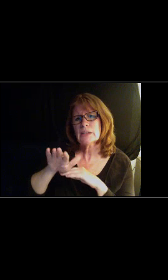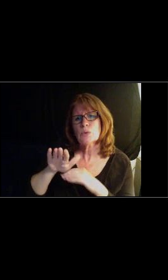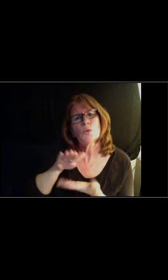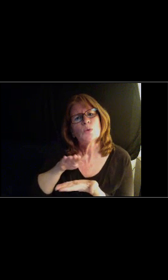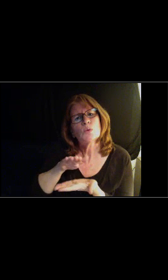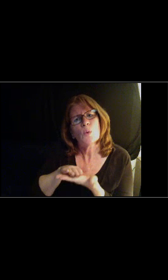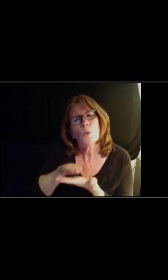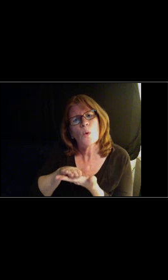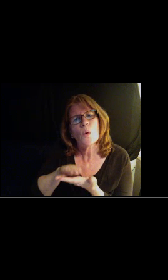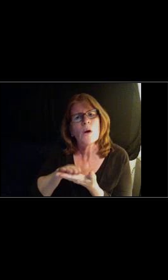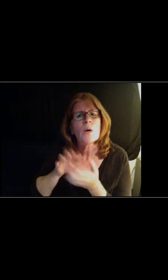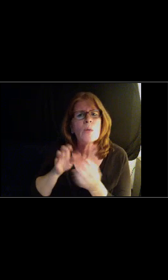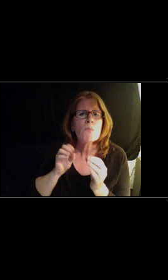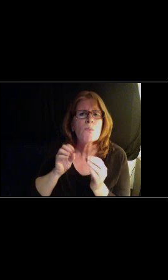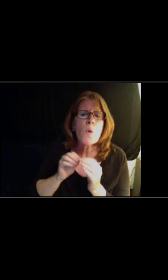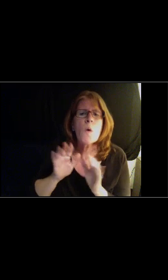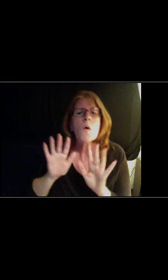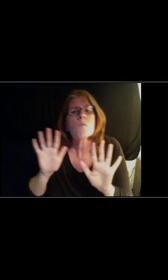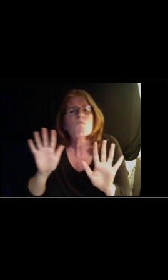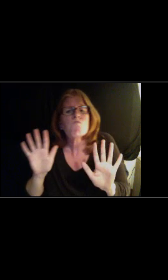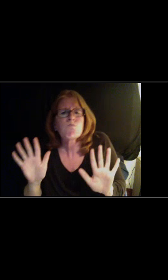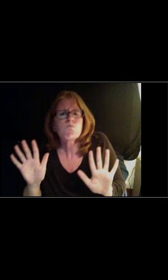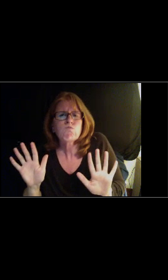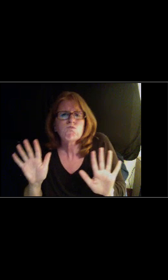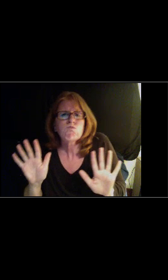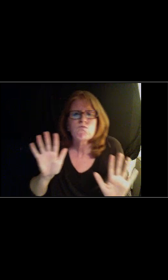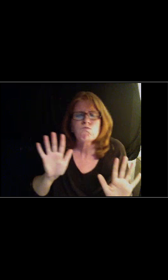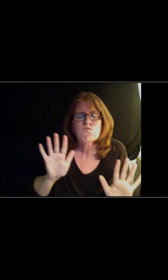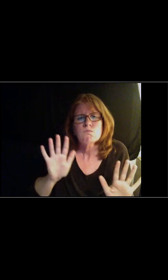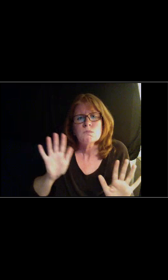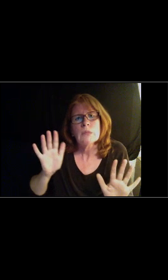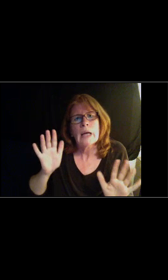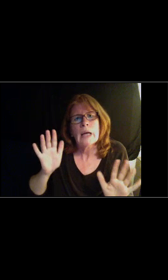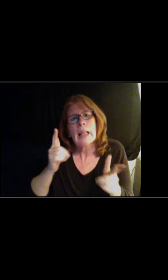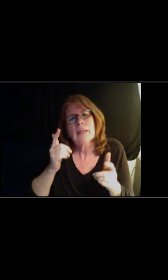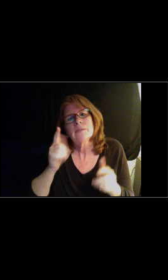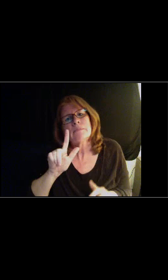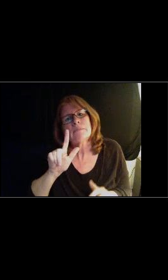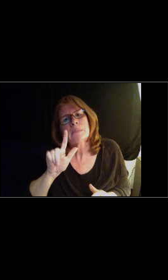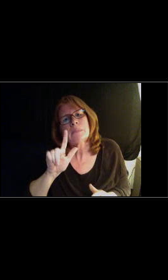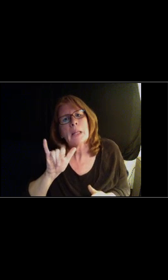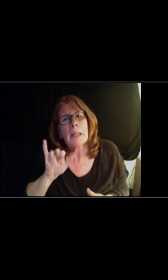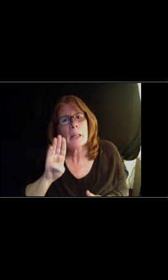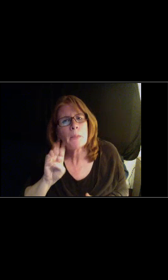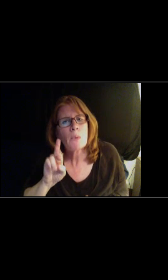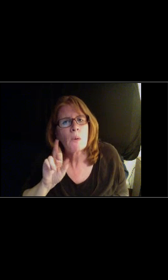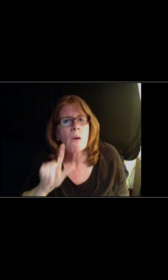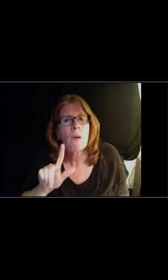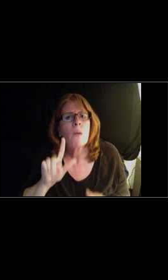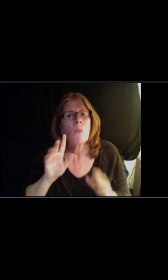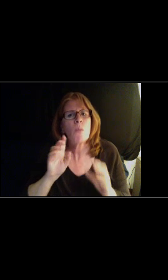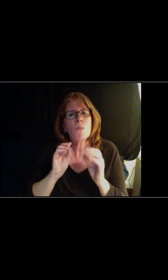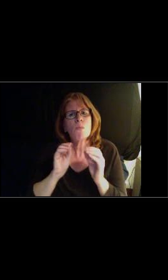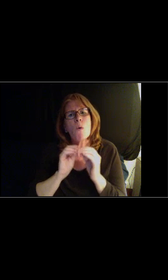their child is a very sensitive one and they don't want to send her to a regular school. They want something a little more